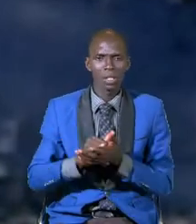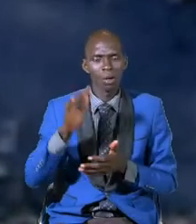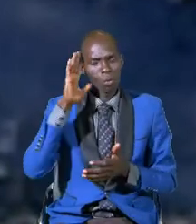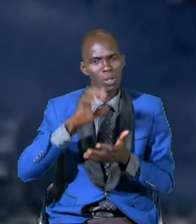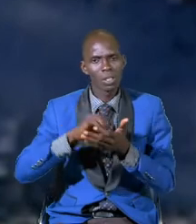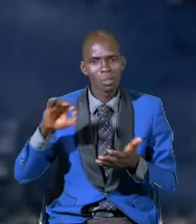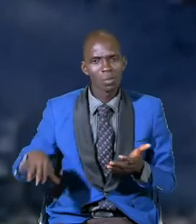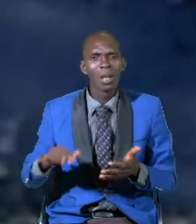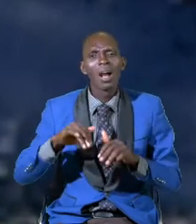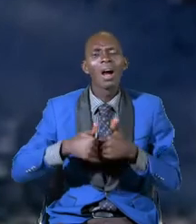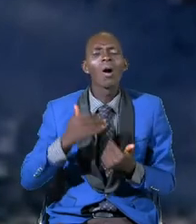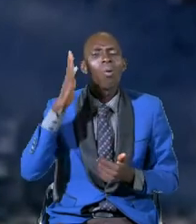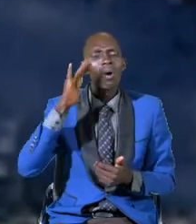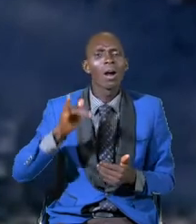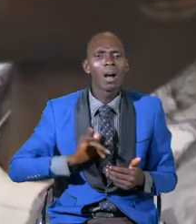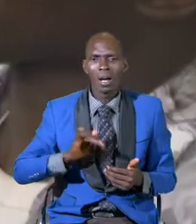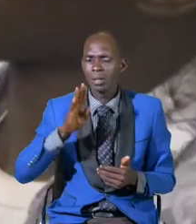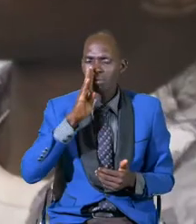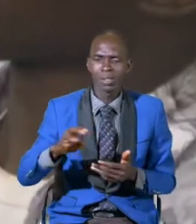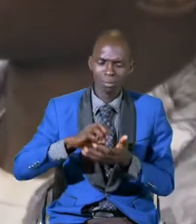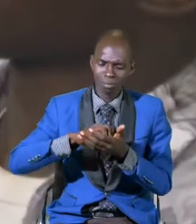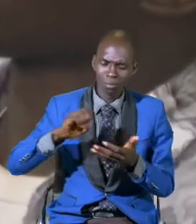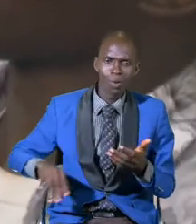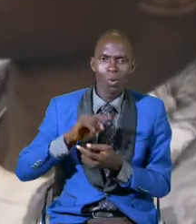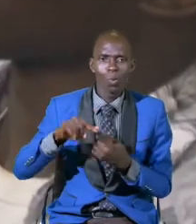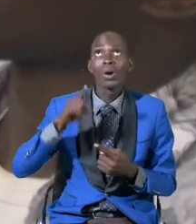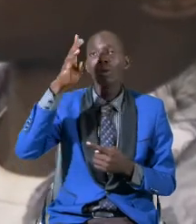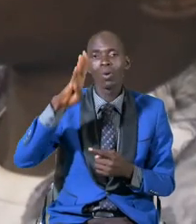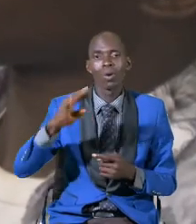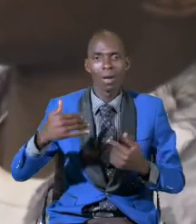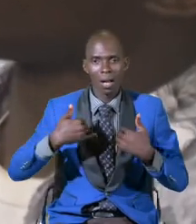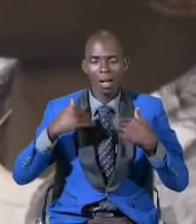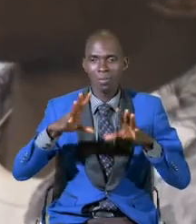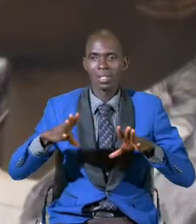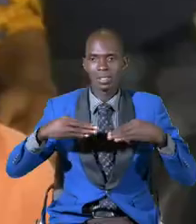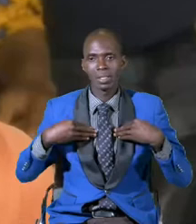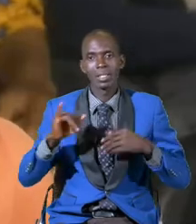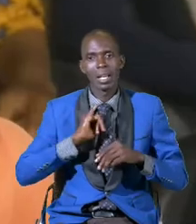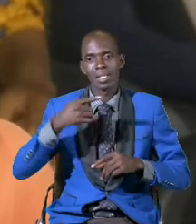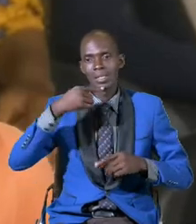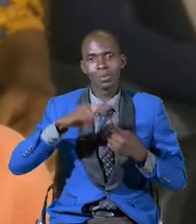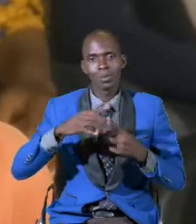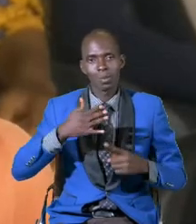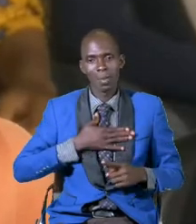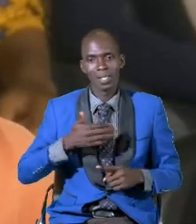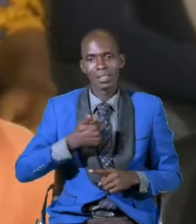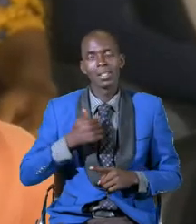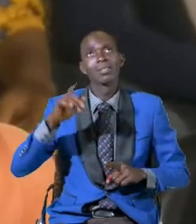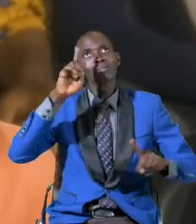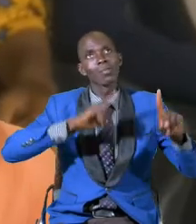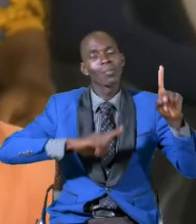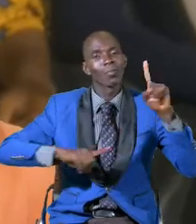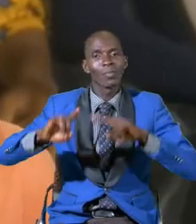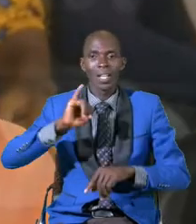God has qualified me? And I say, I will prosper and go